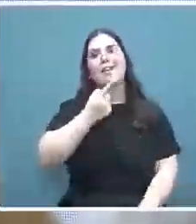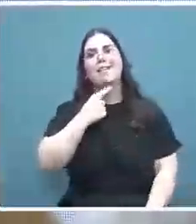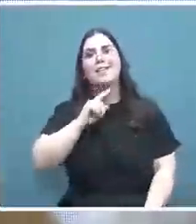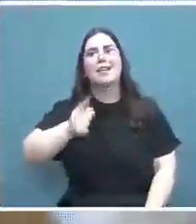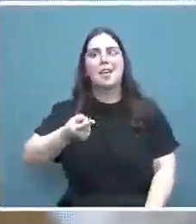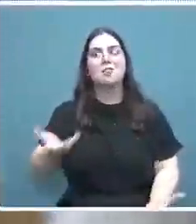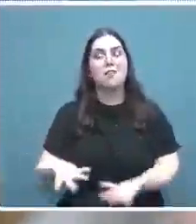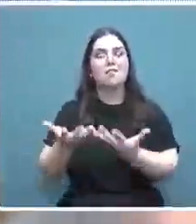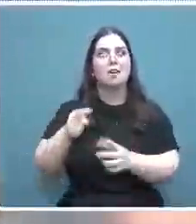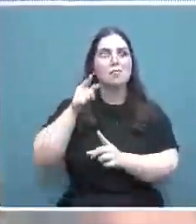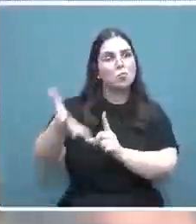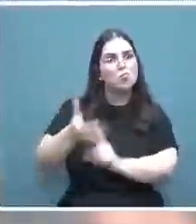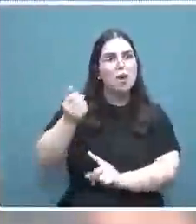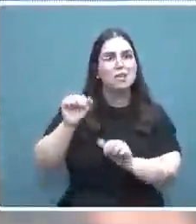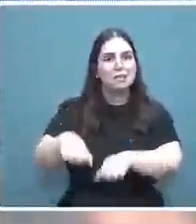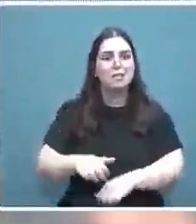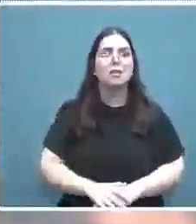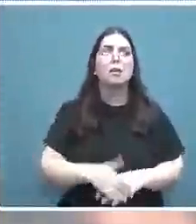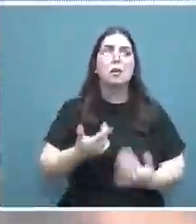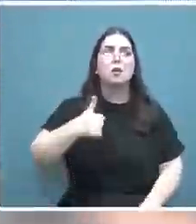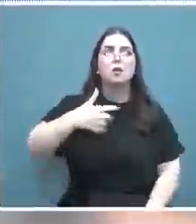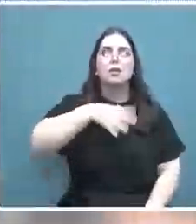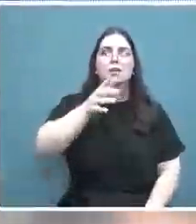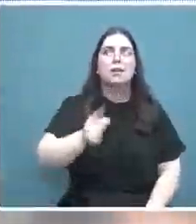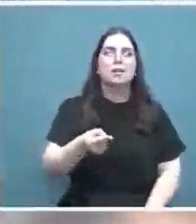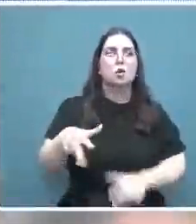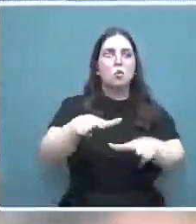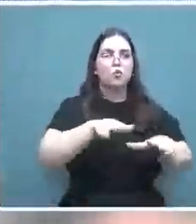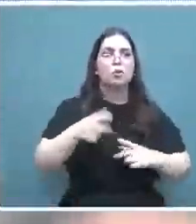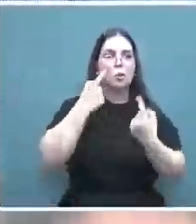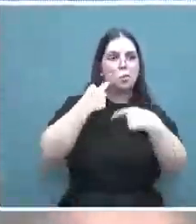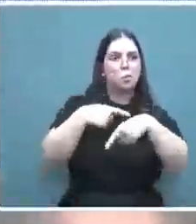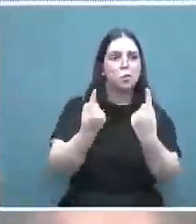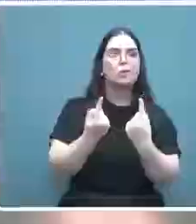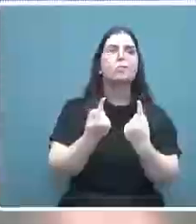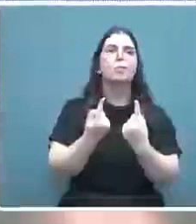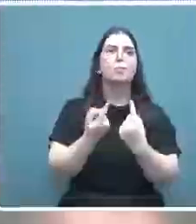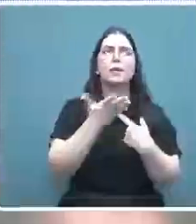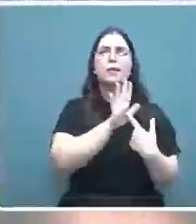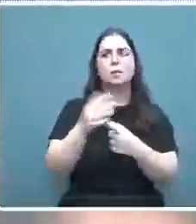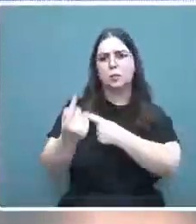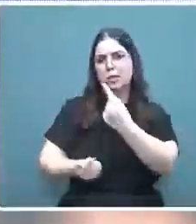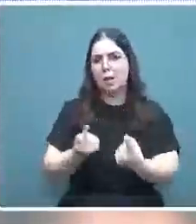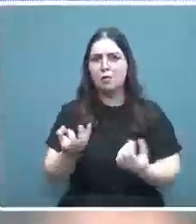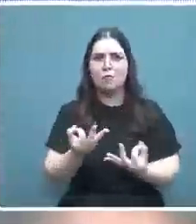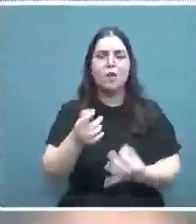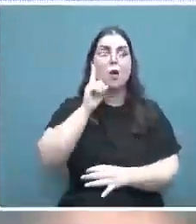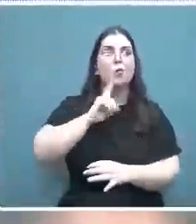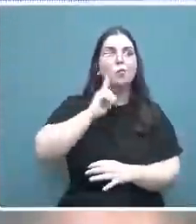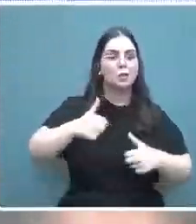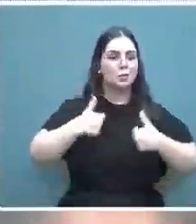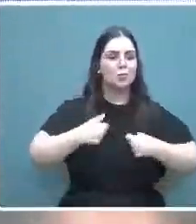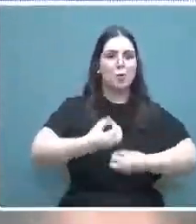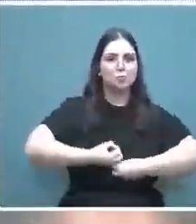campaign. So, and now I'd like to give you a short video on the some few examples of women that show their